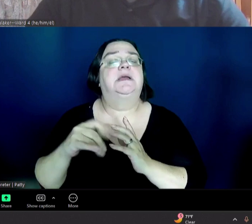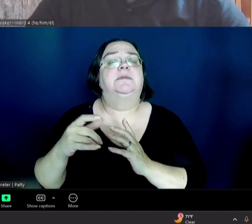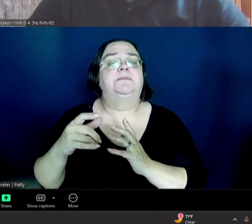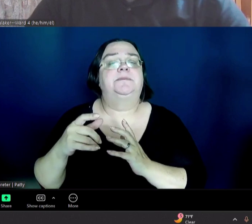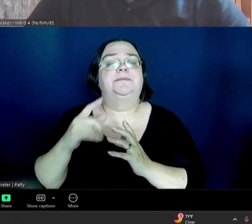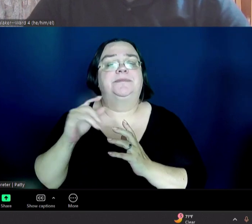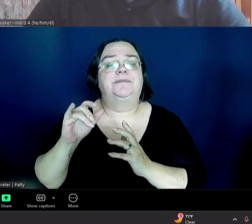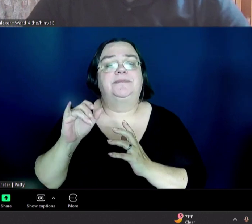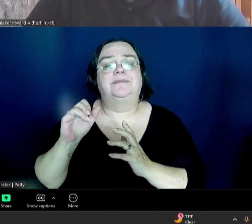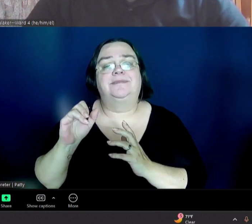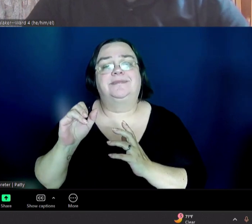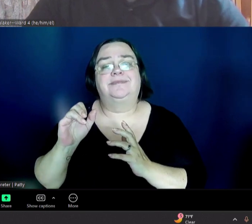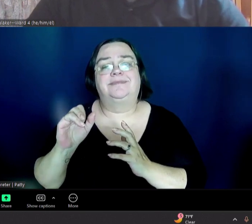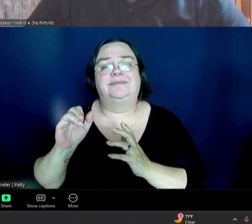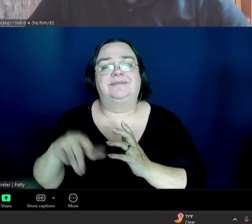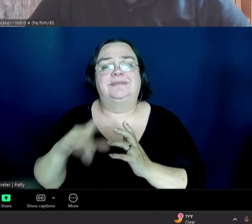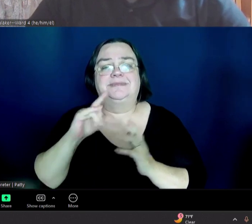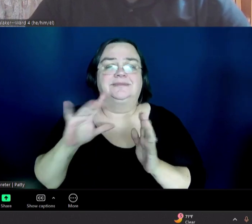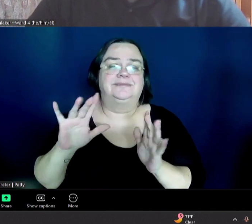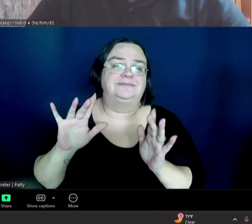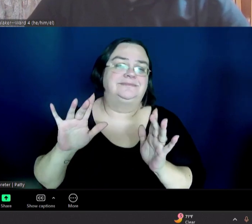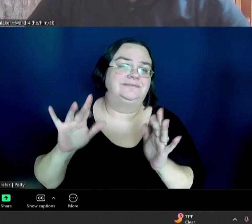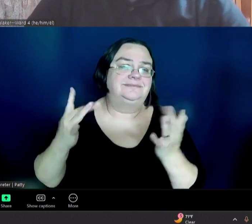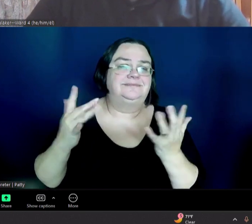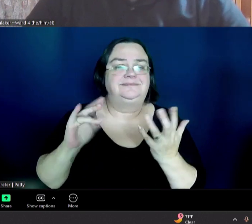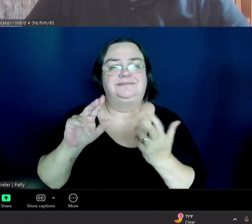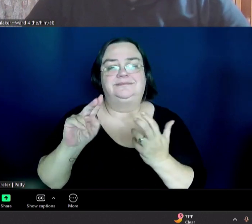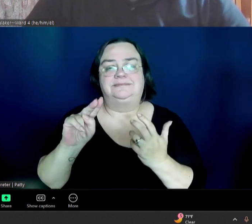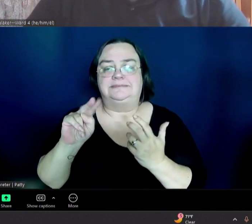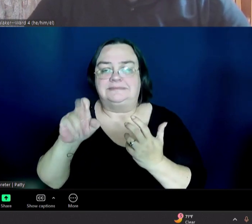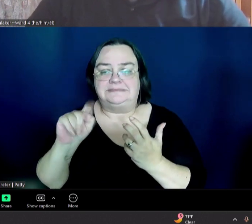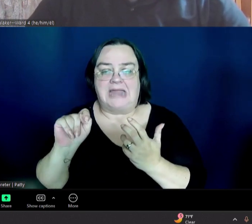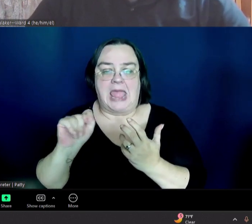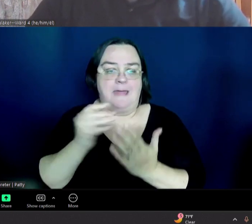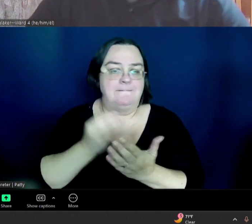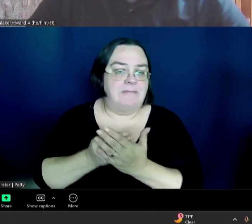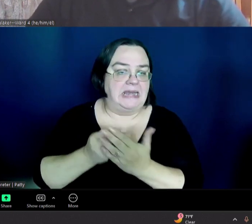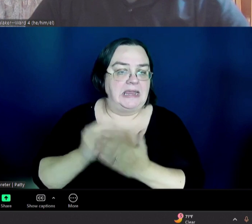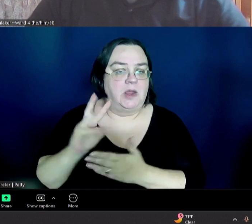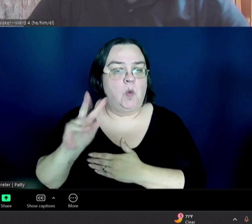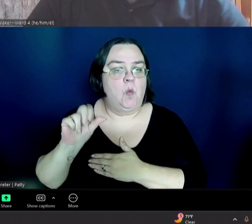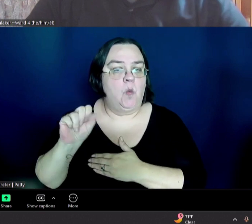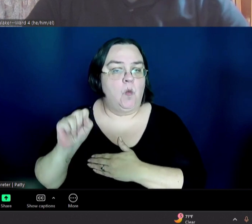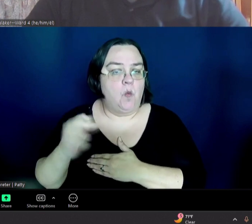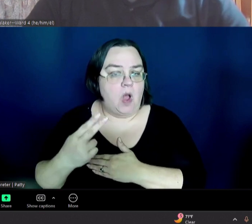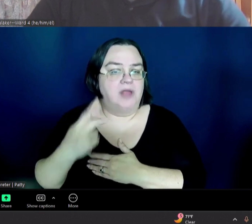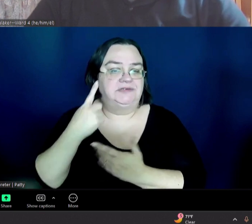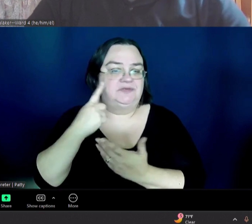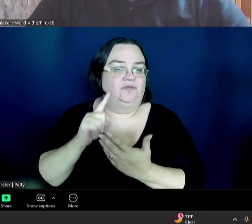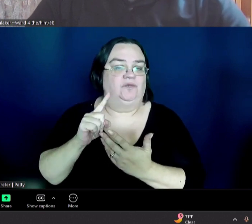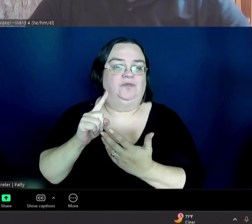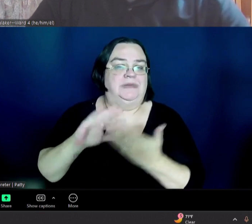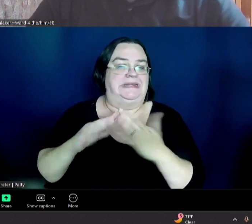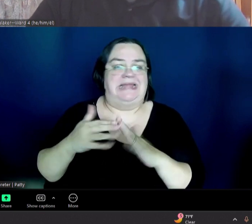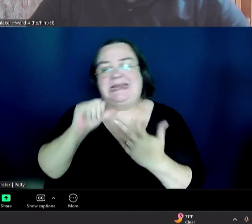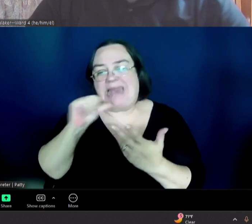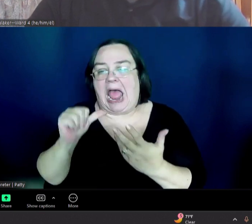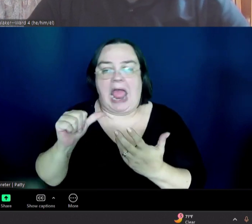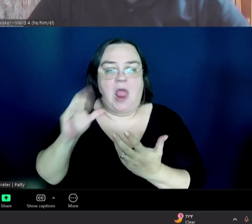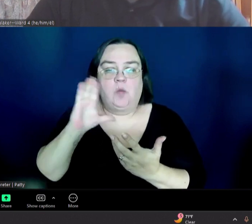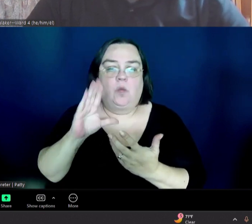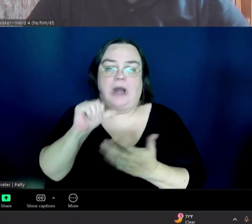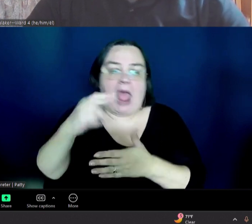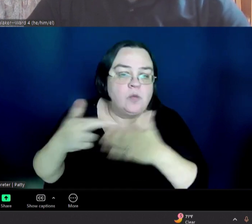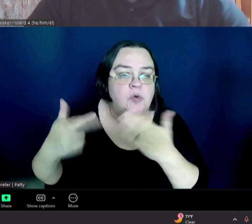likely a net money wash for the town. It's not a money maker, likely. It's not going to result in